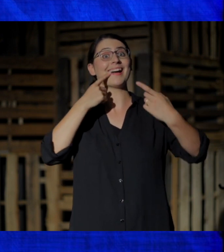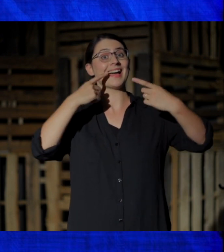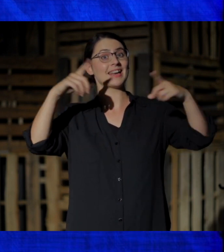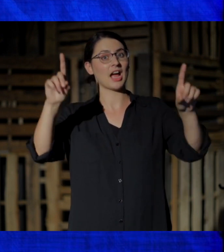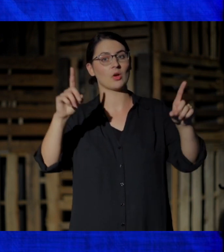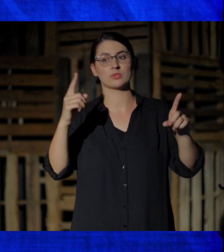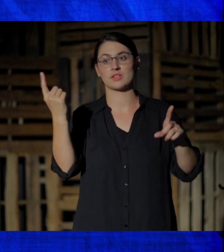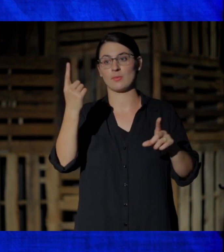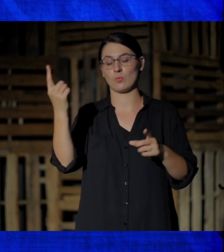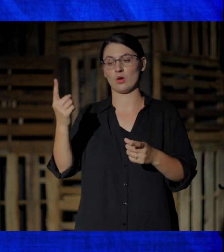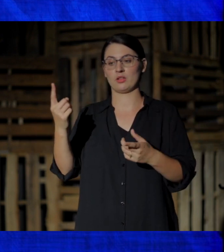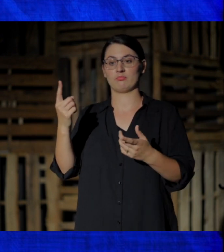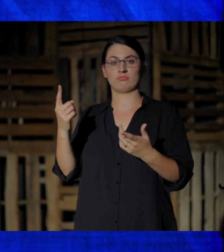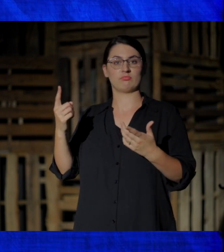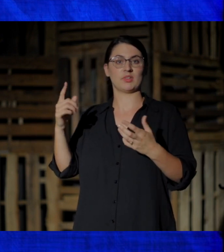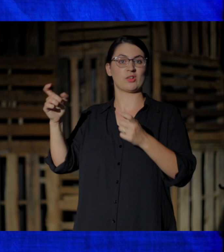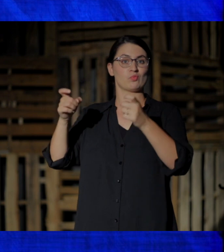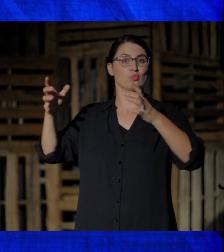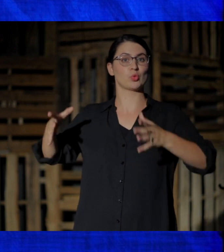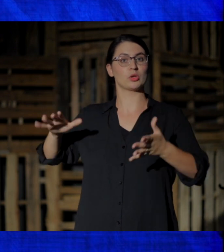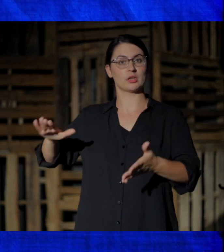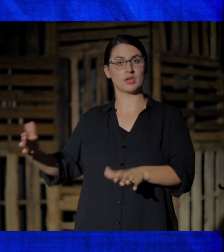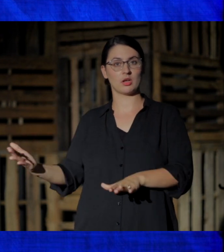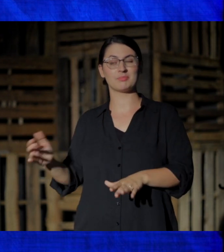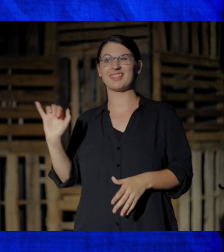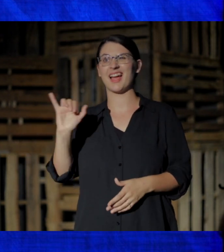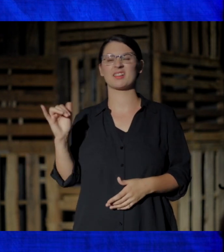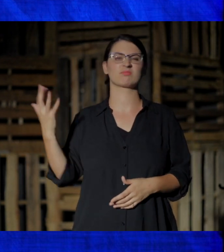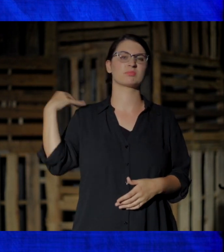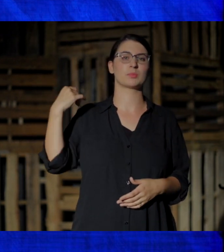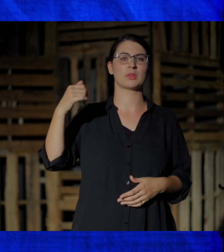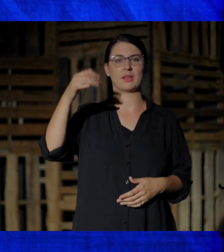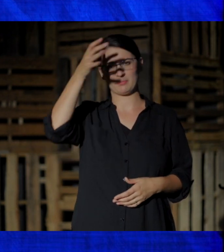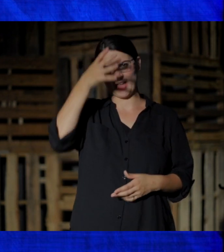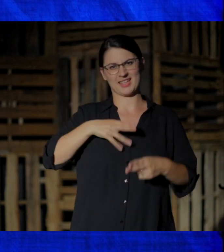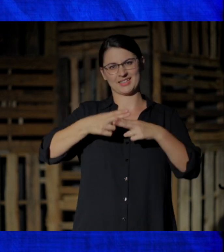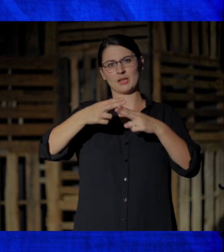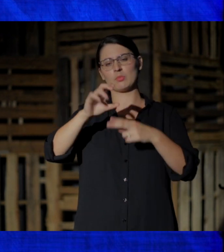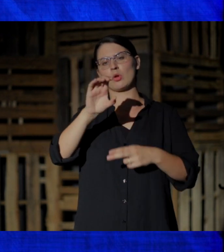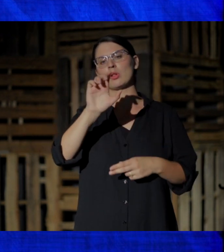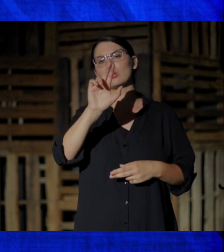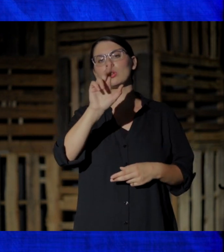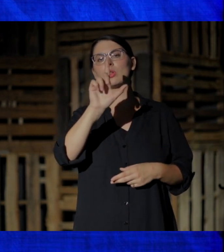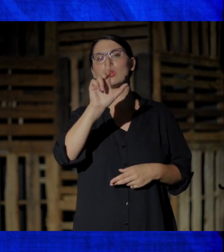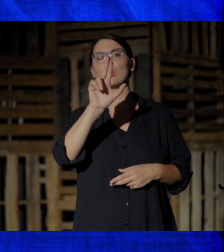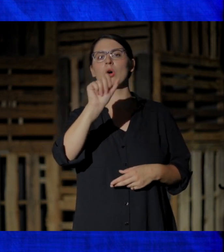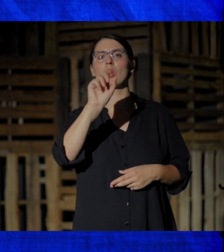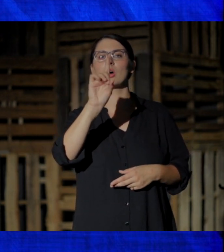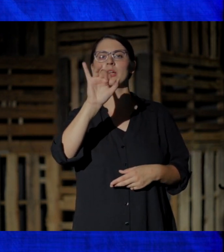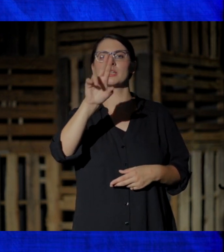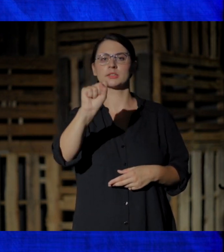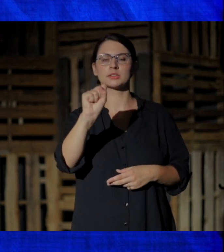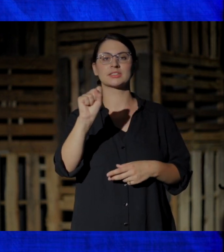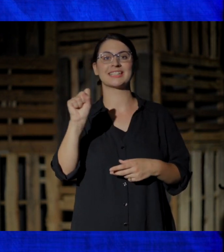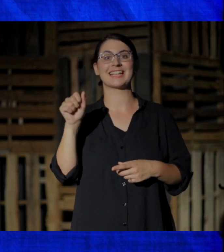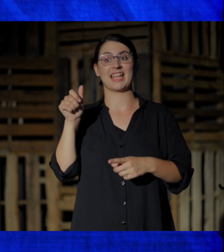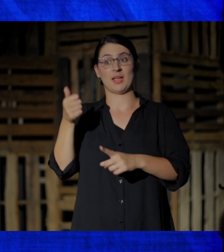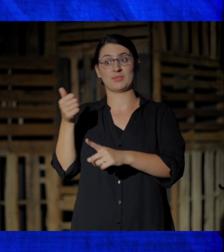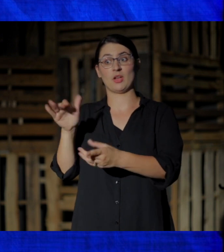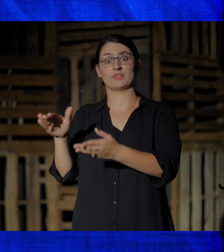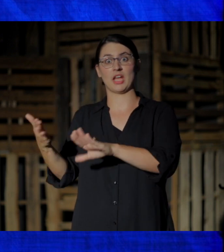ruler. Matter of fact, when Claudius died, historians wrote that the trumpets were so loud, they thought